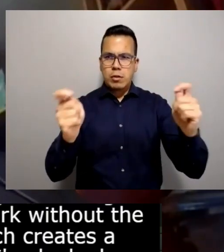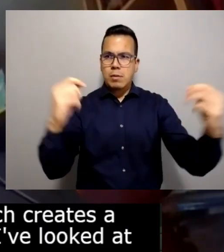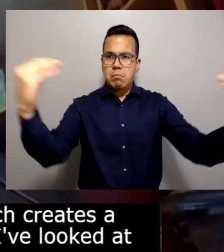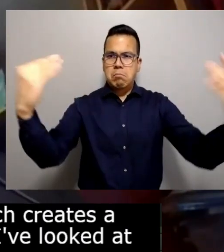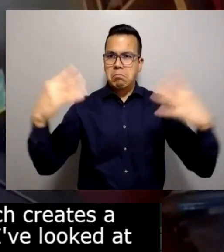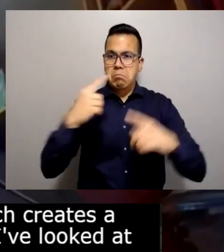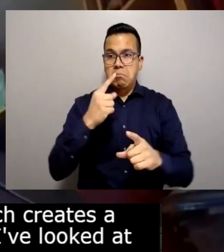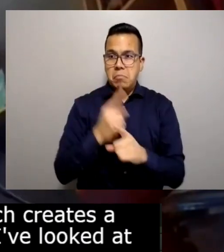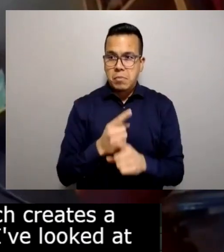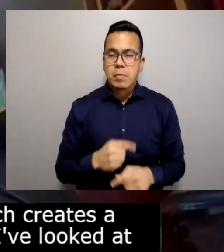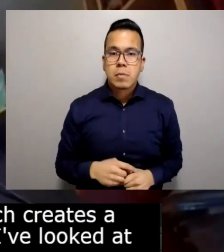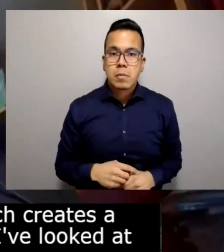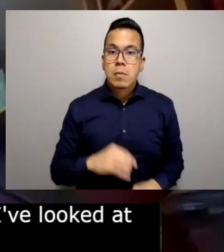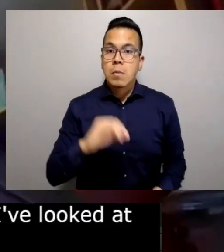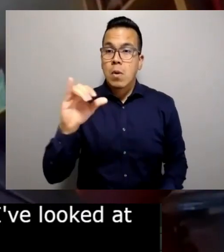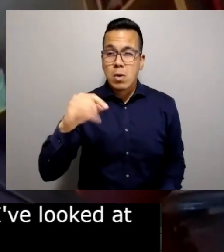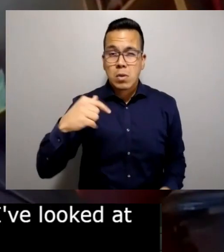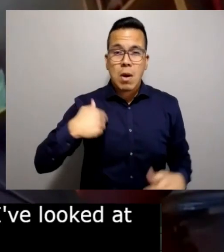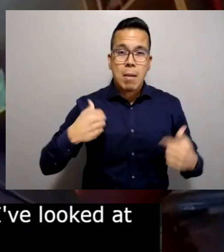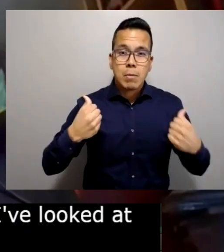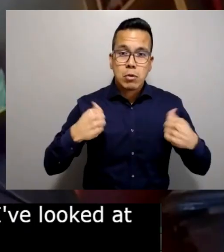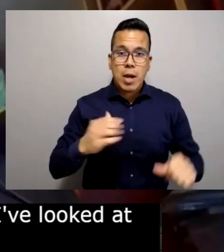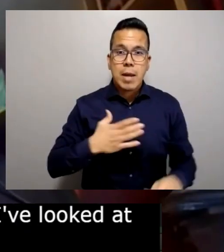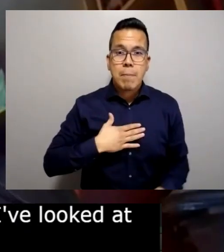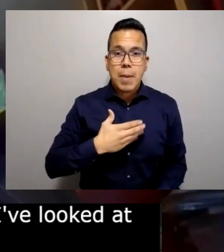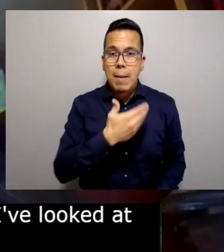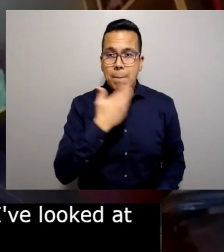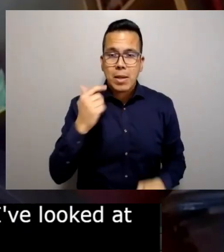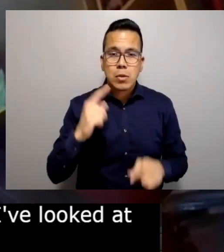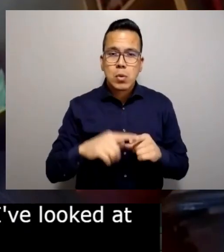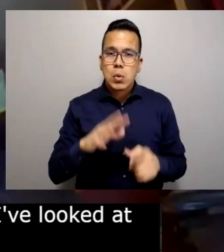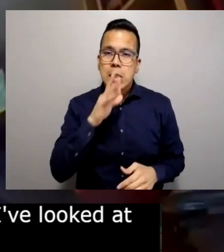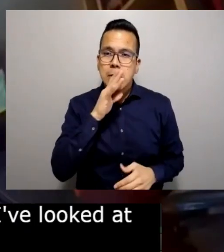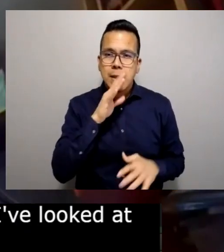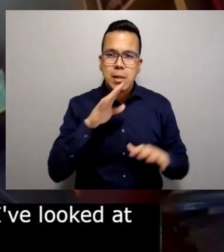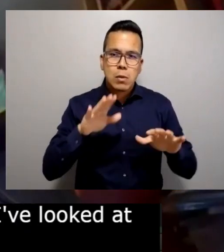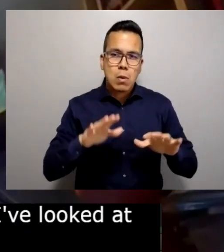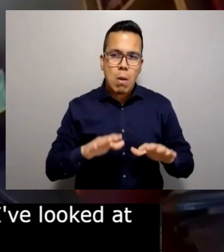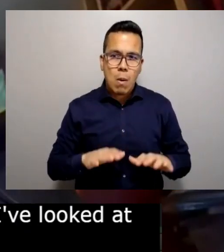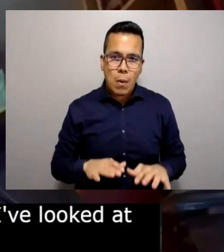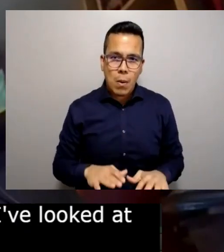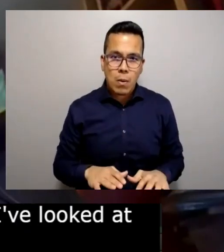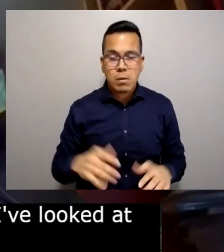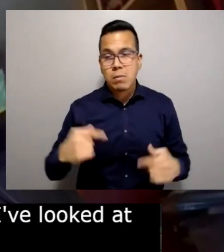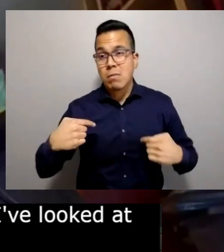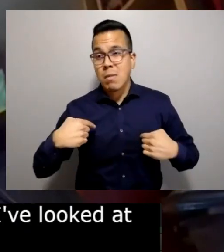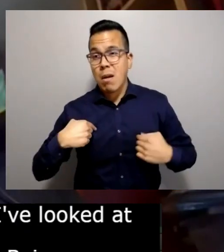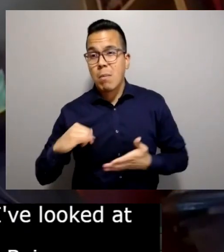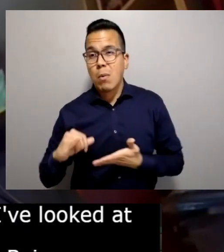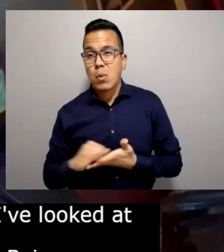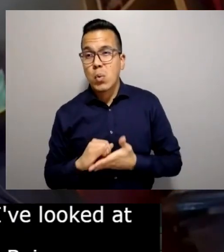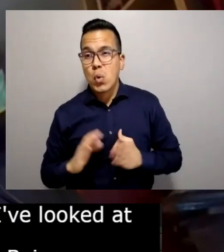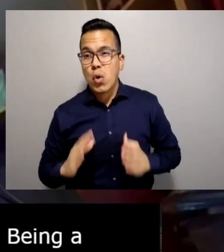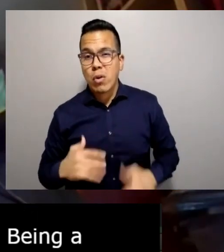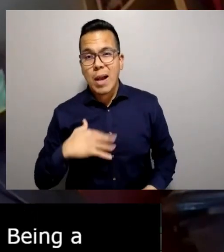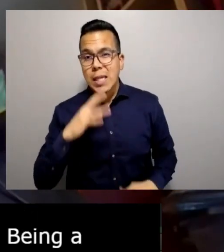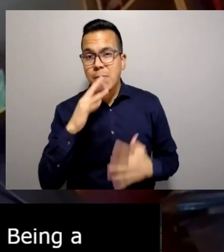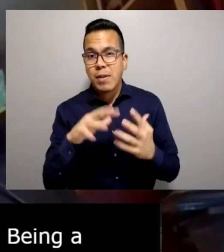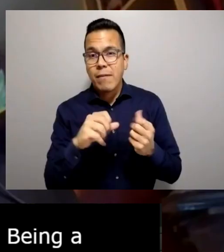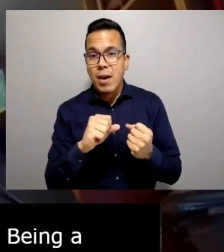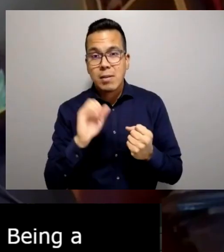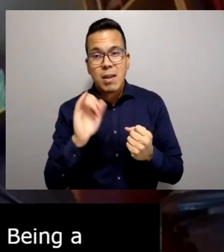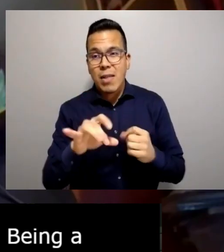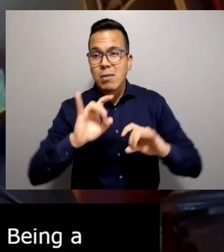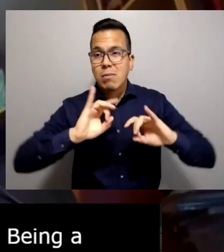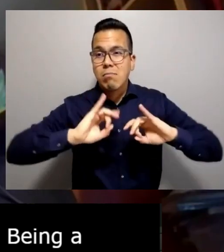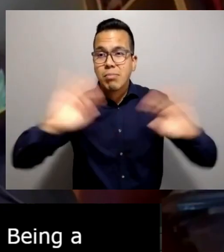Also, I'm trying my best not to speak too quickly. Being a native New Yorker, I normally speak very quickly, and that is terrible for